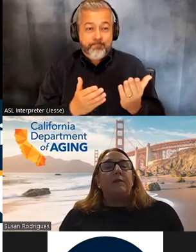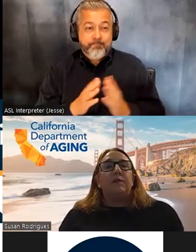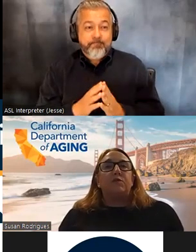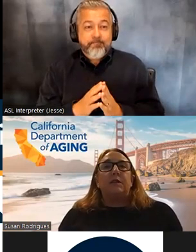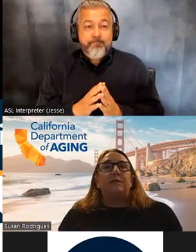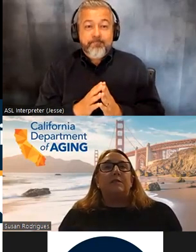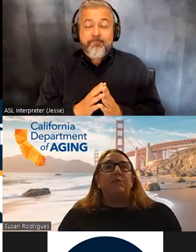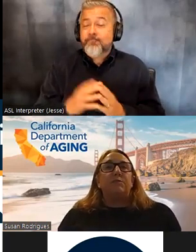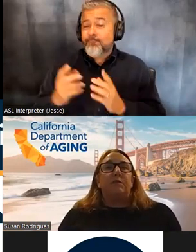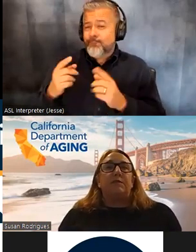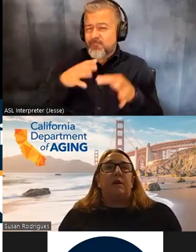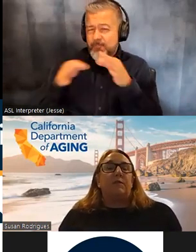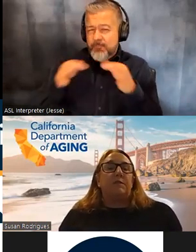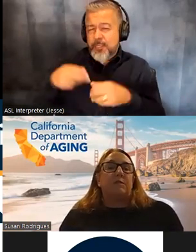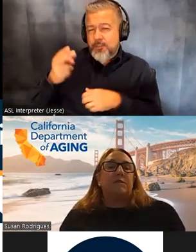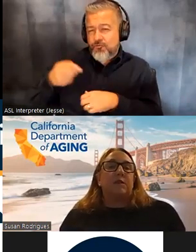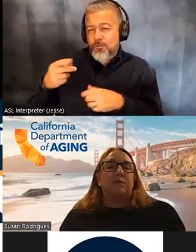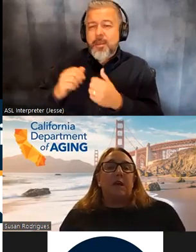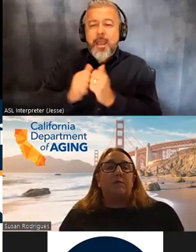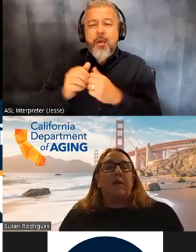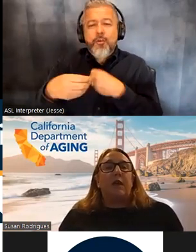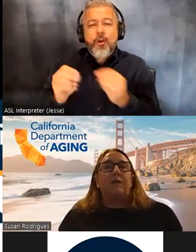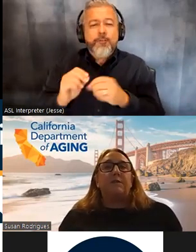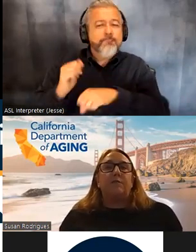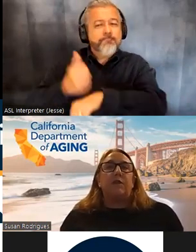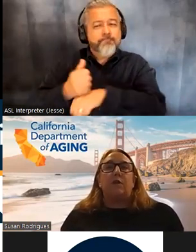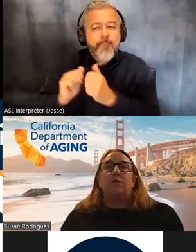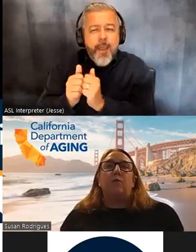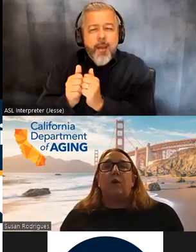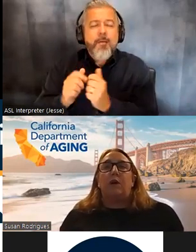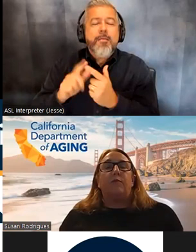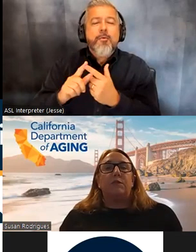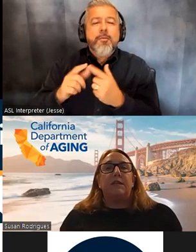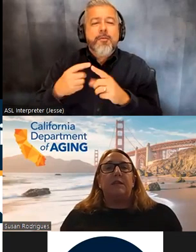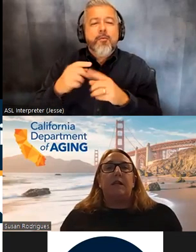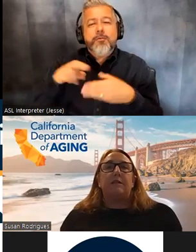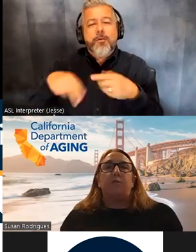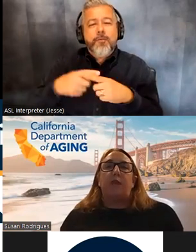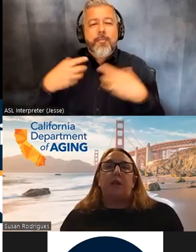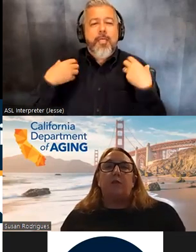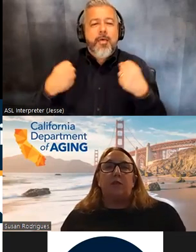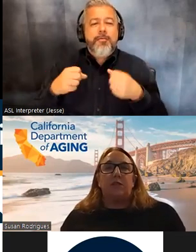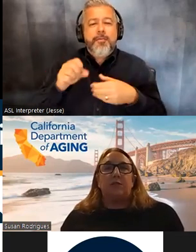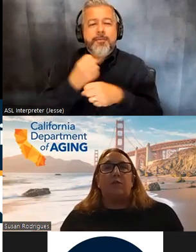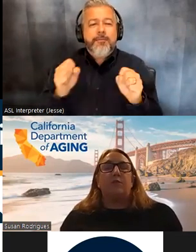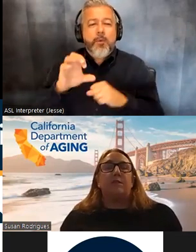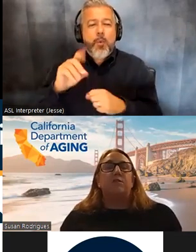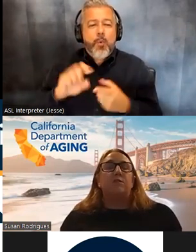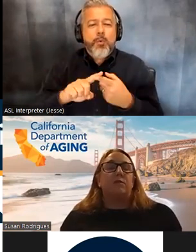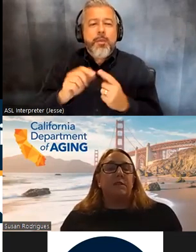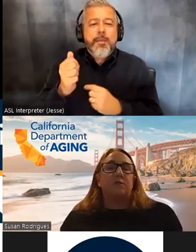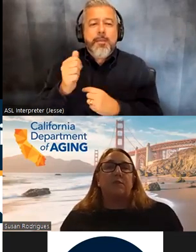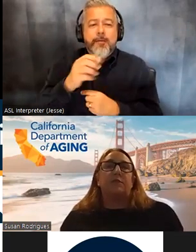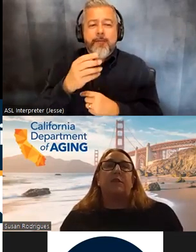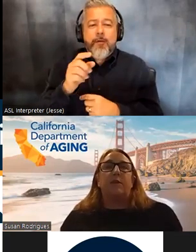By way of history, the establishment of this office is a result of a Health and Safety Code 1418.8, which sets forth procedures